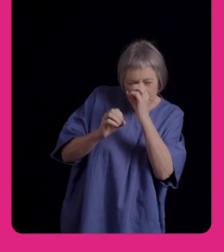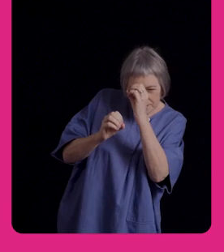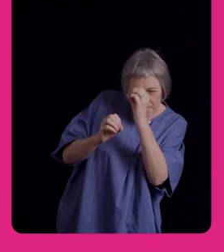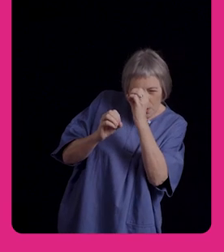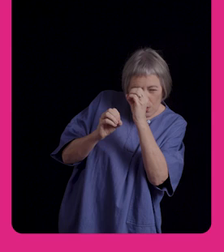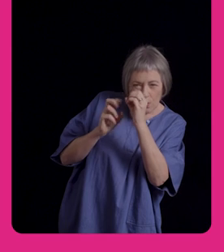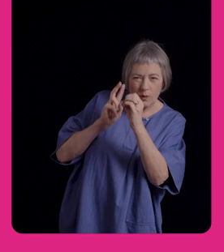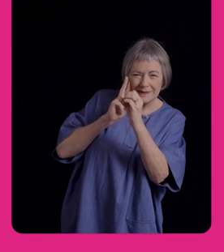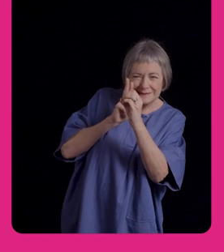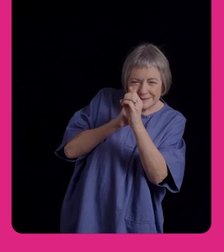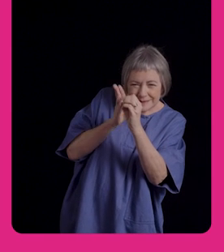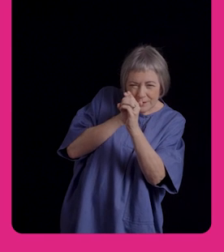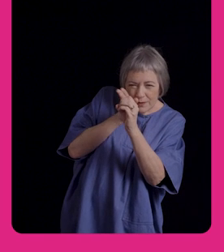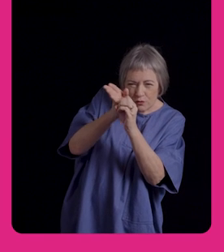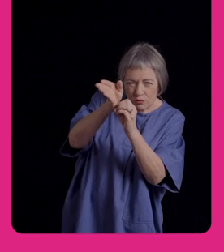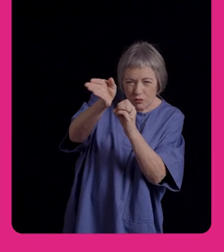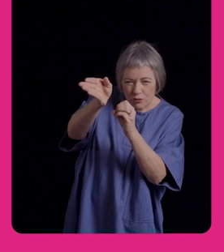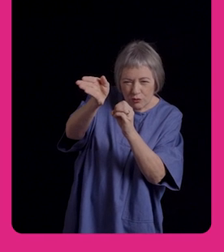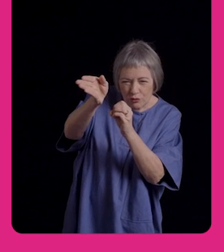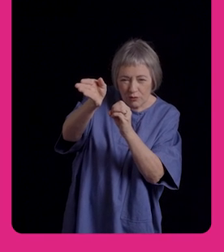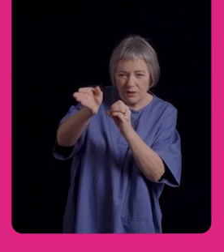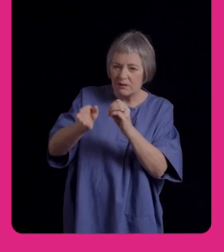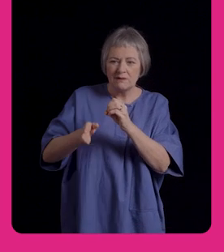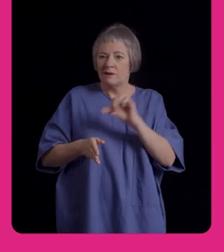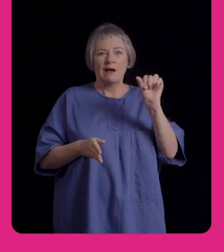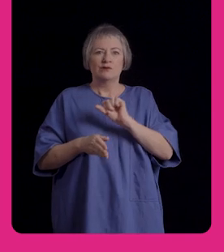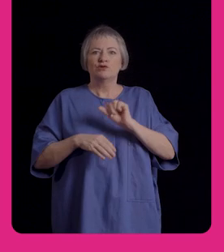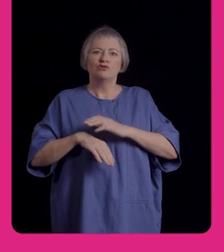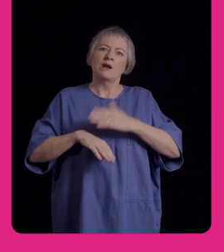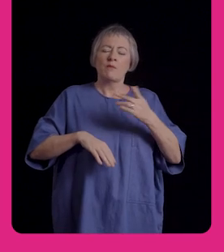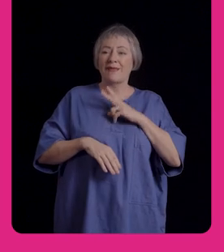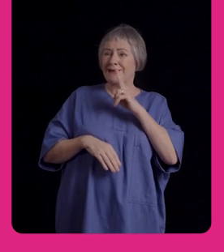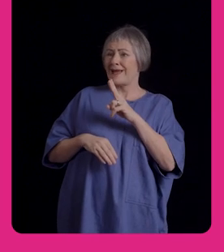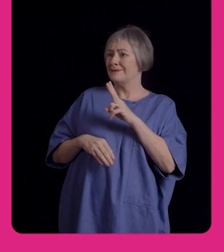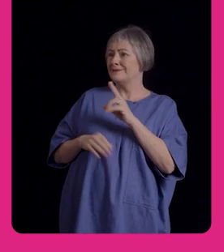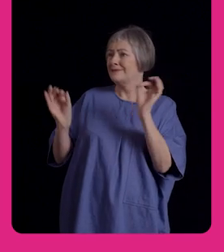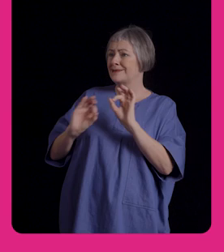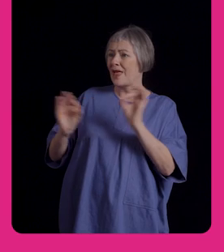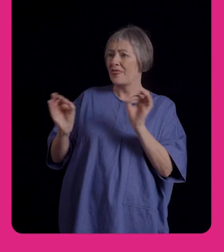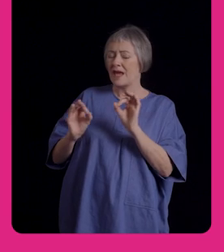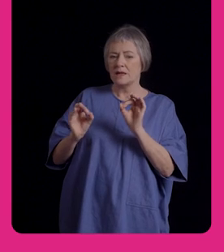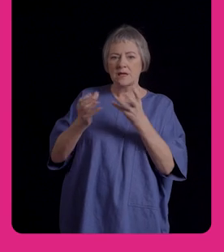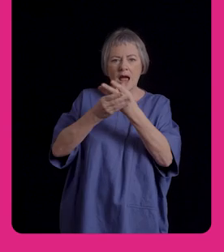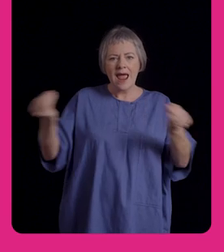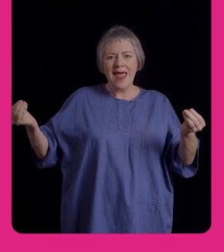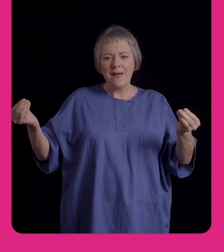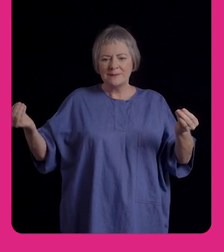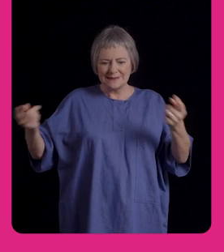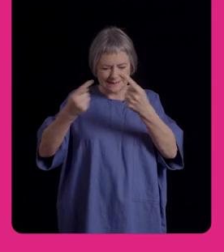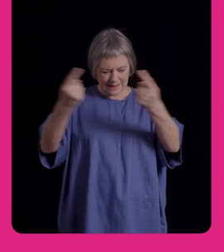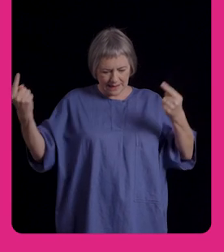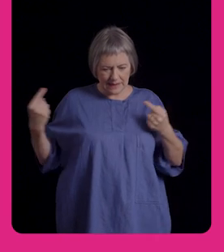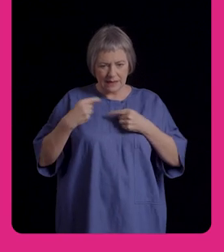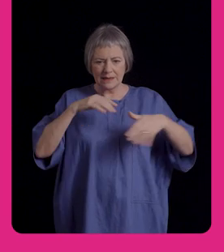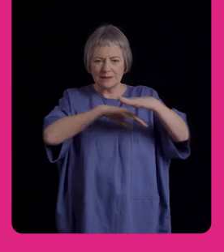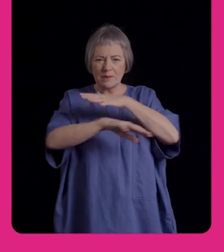little knot hole that I can see through. And I might as well not have bothered because I can't really see anything at all except an empty space,